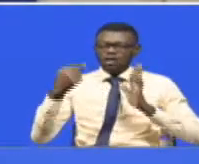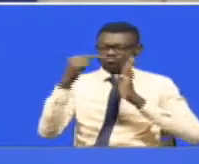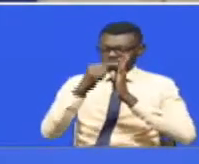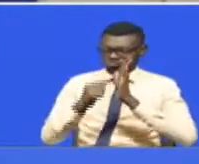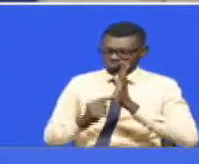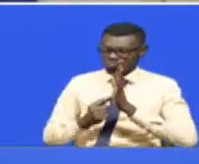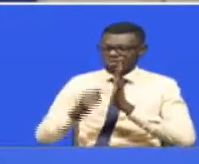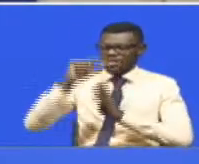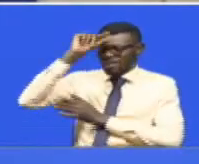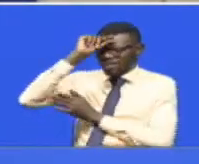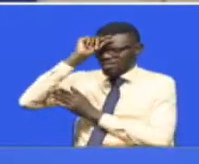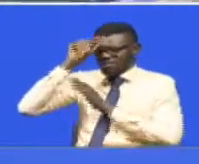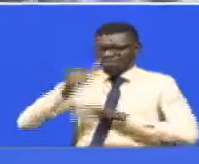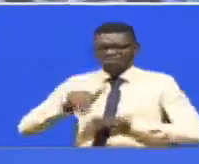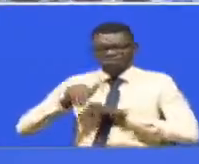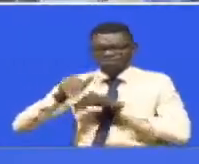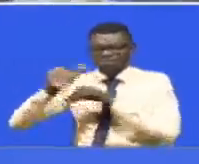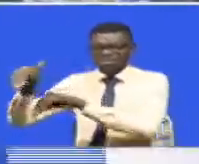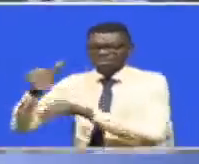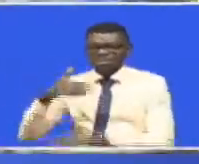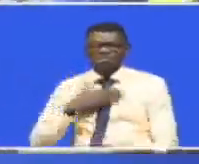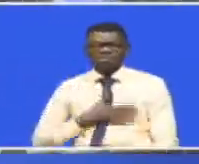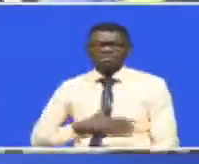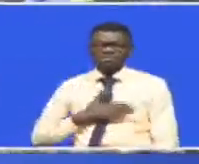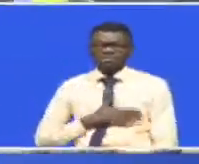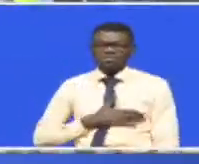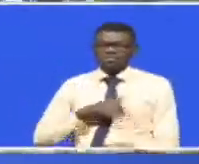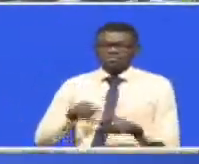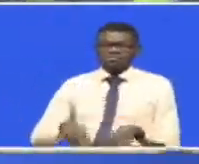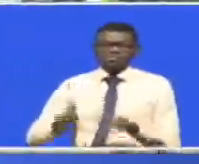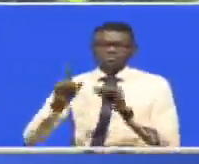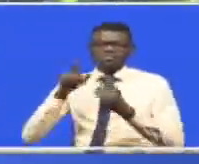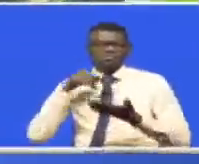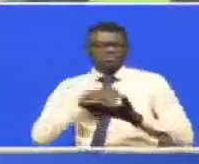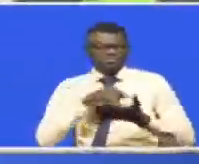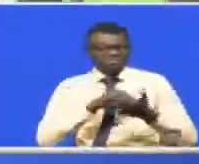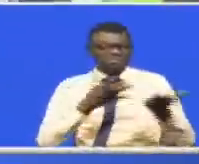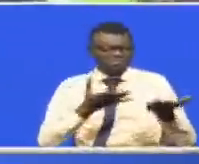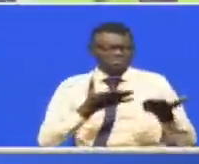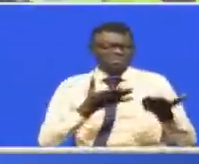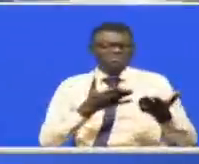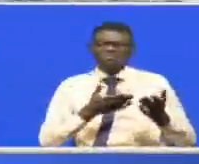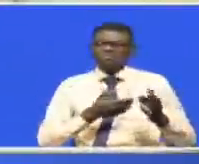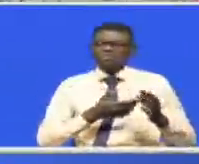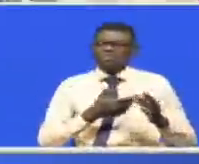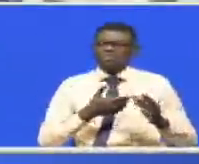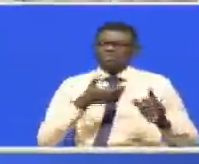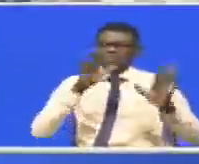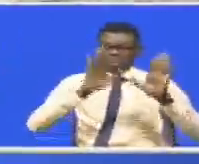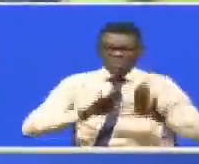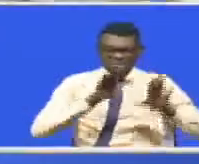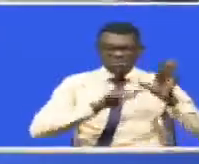protocols that the government has told us. Moi, who is among the leaders eyeing the house on the hill in the next elections,